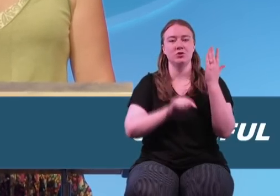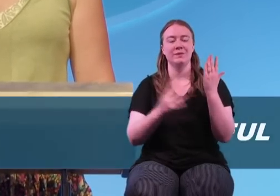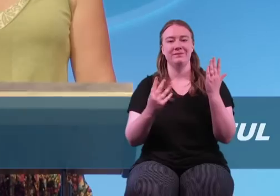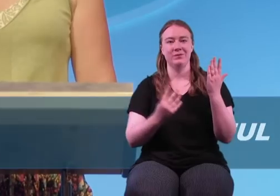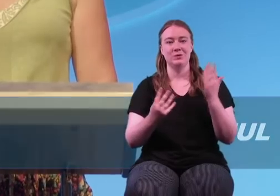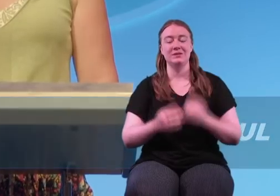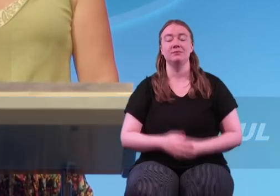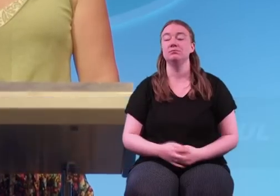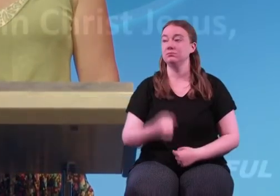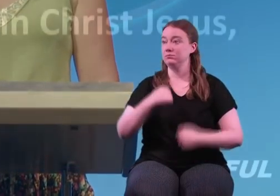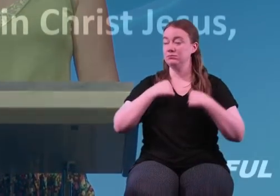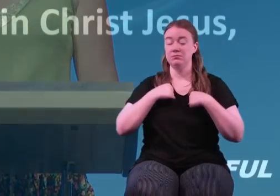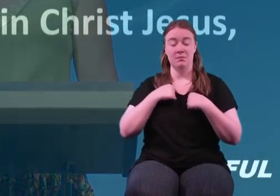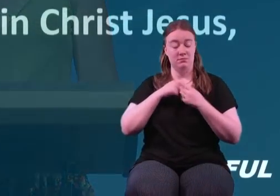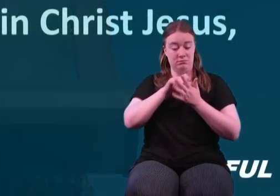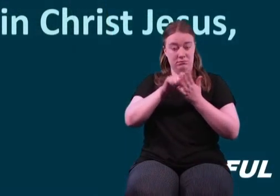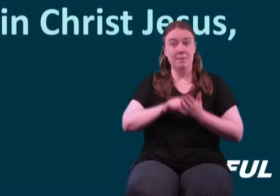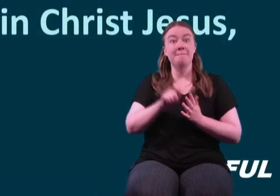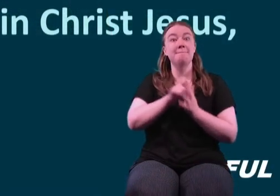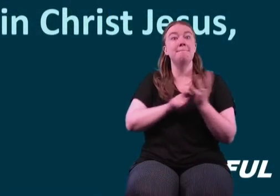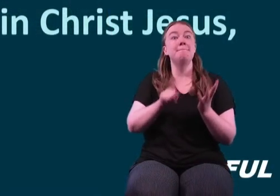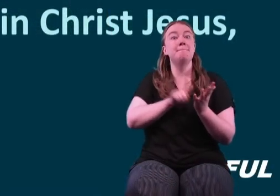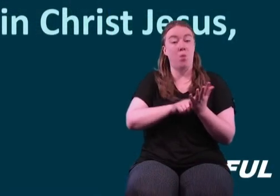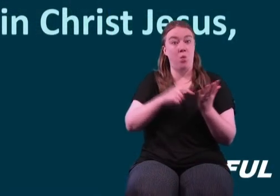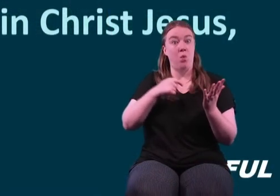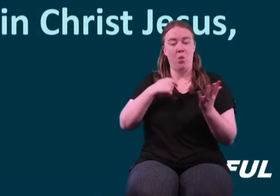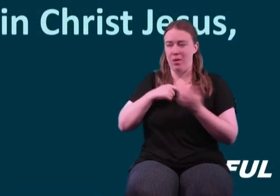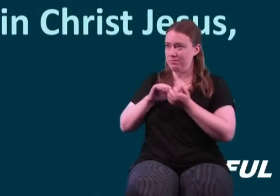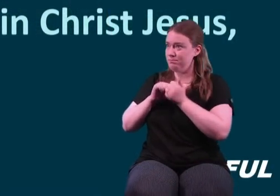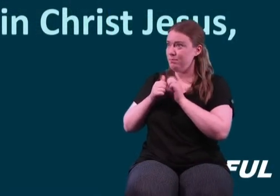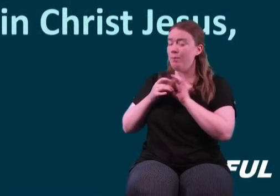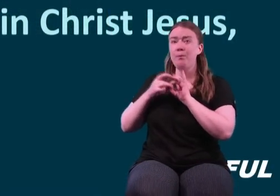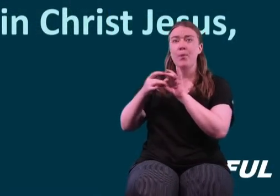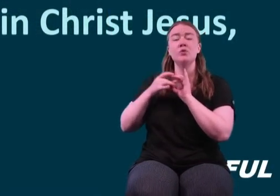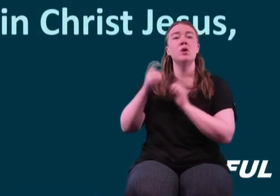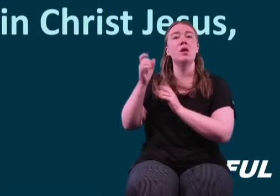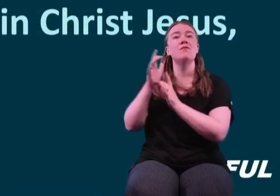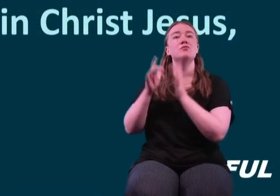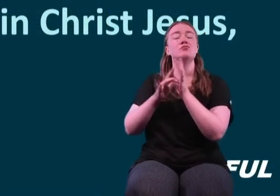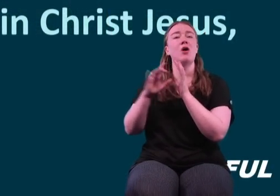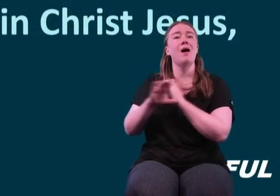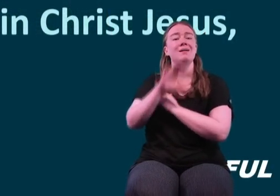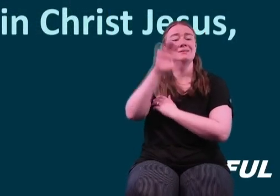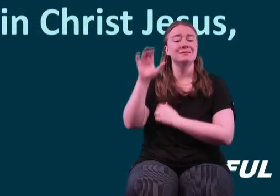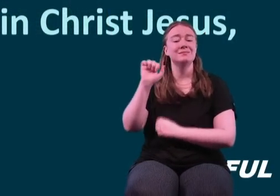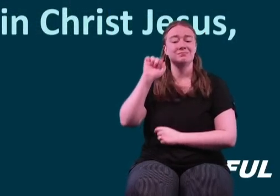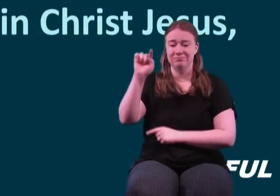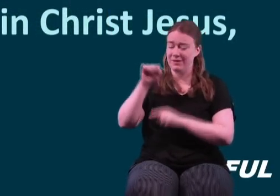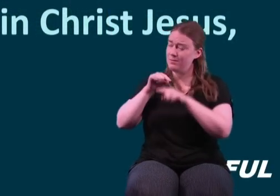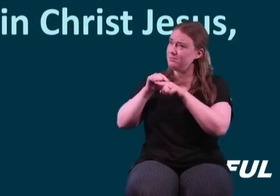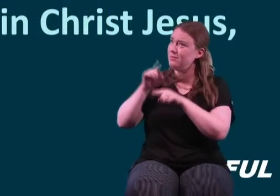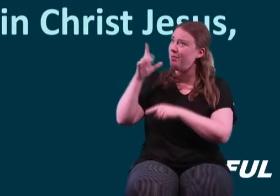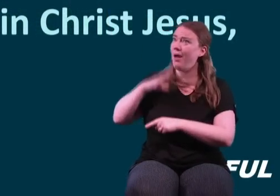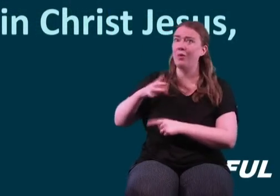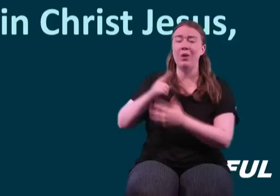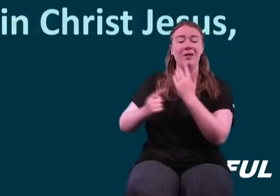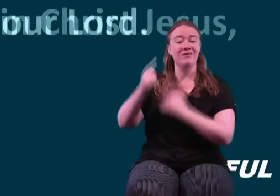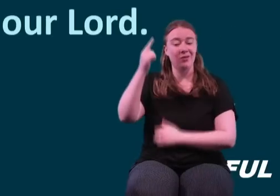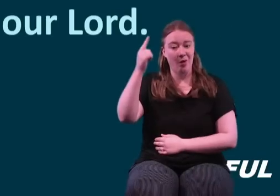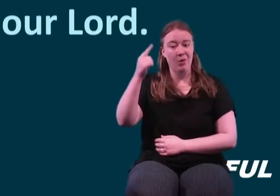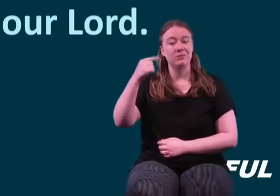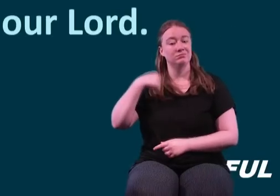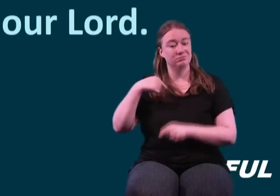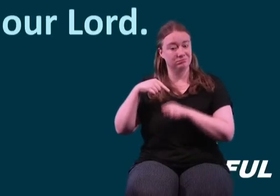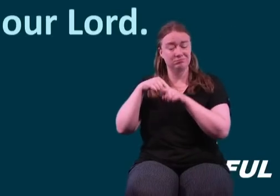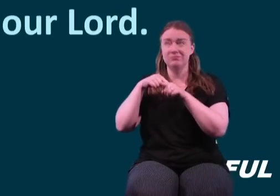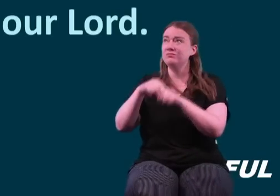Paul, an apostle of Christ Jesus, by the will of God, in keeping with the promise of life that is in Christ